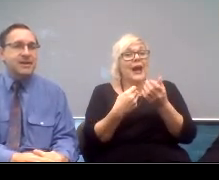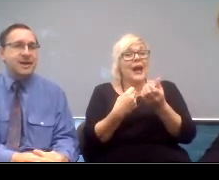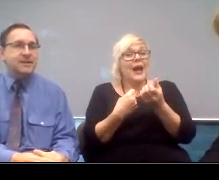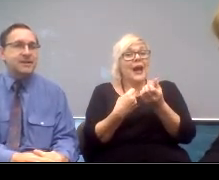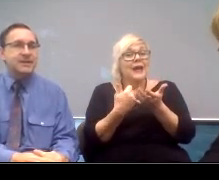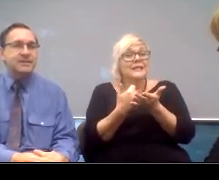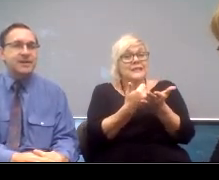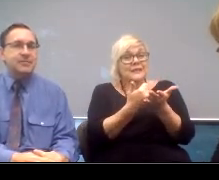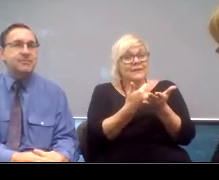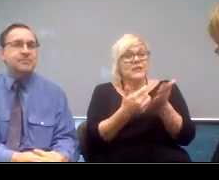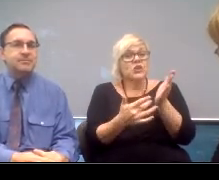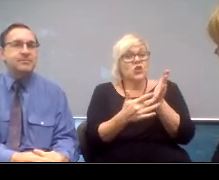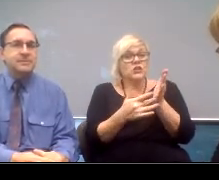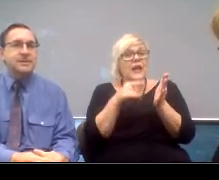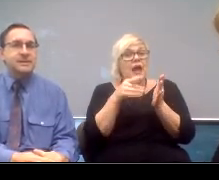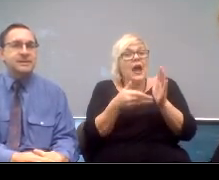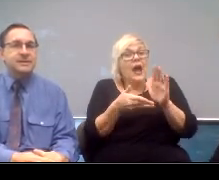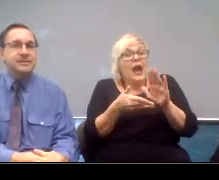currently under that